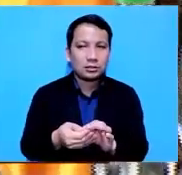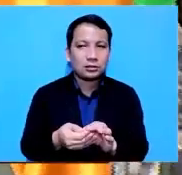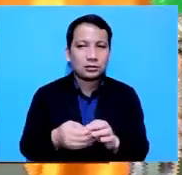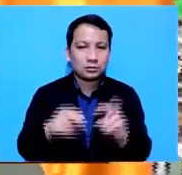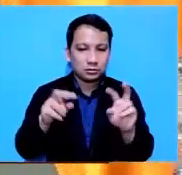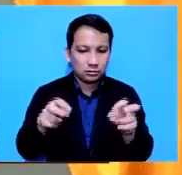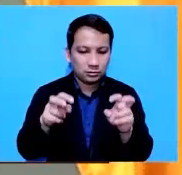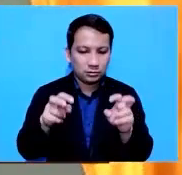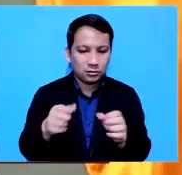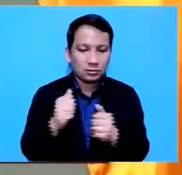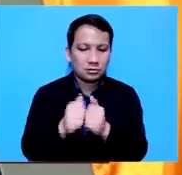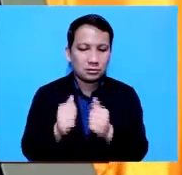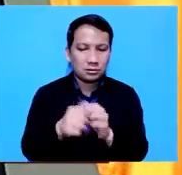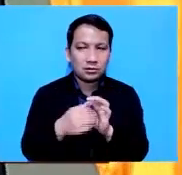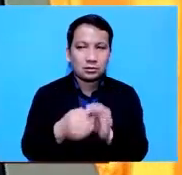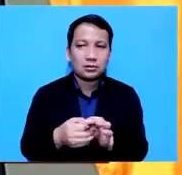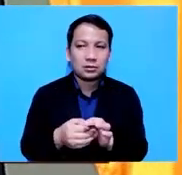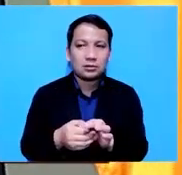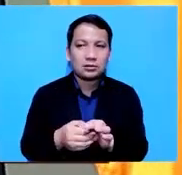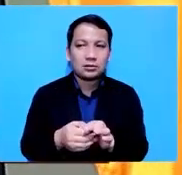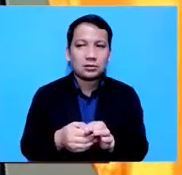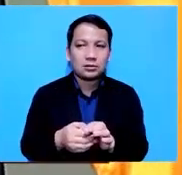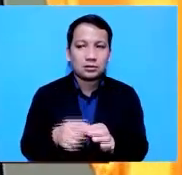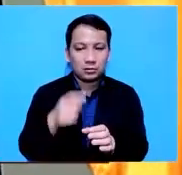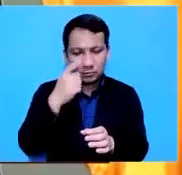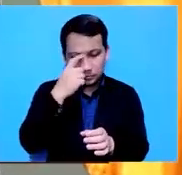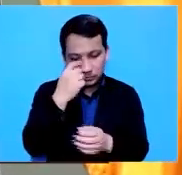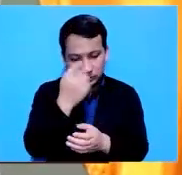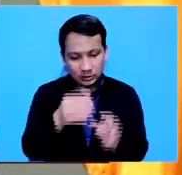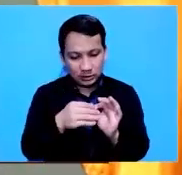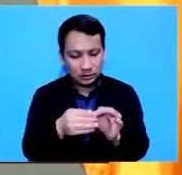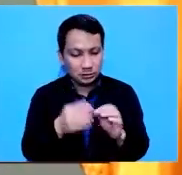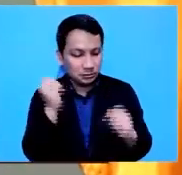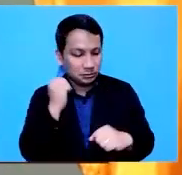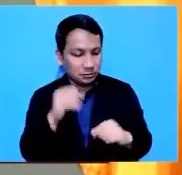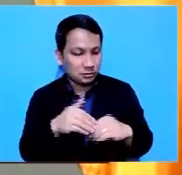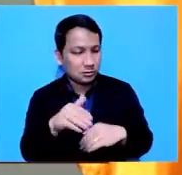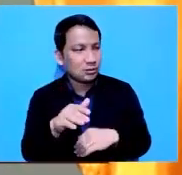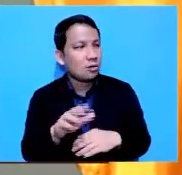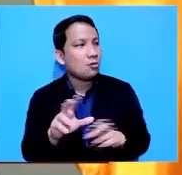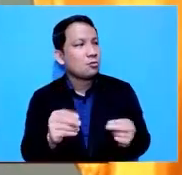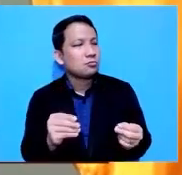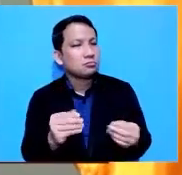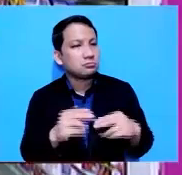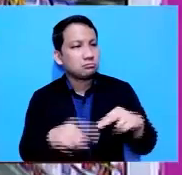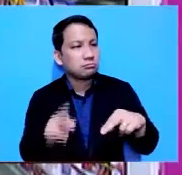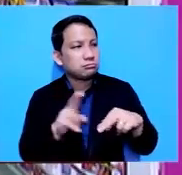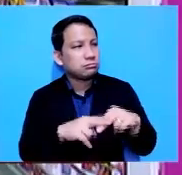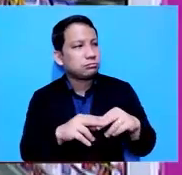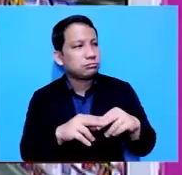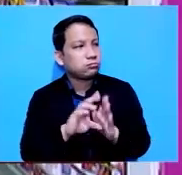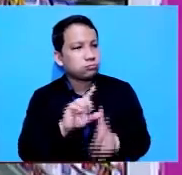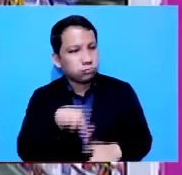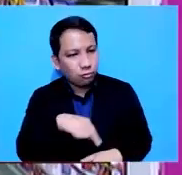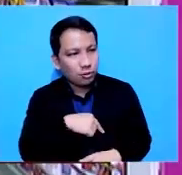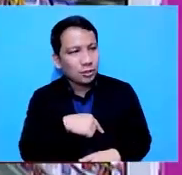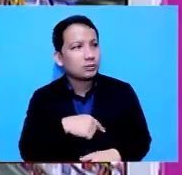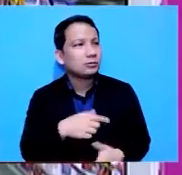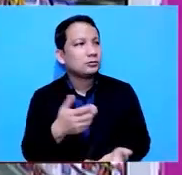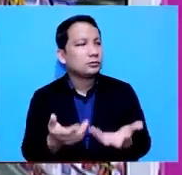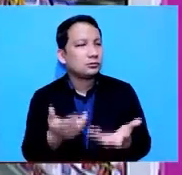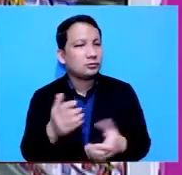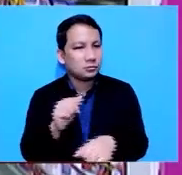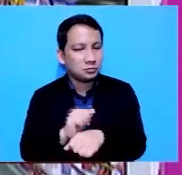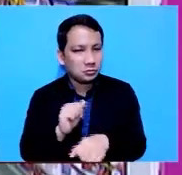means investments. And by investment, you can improve the quality of jobs.